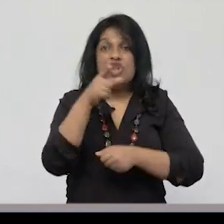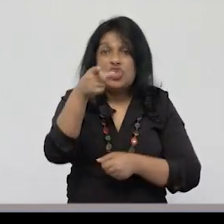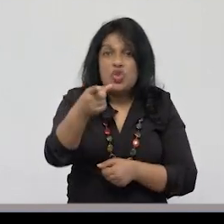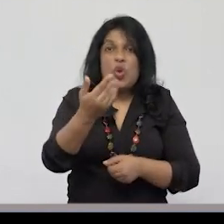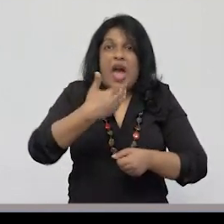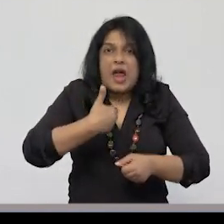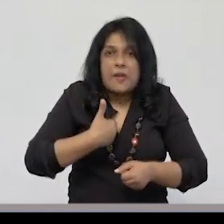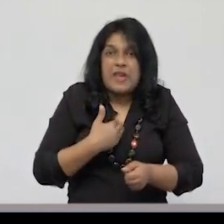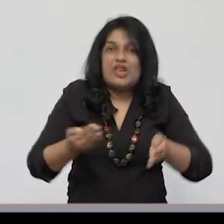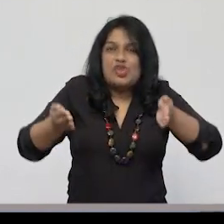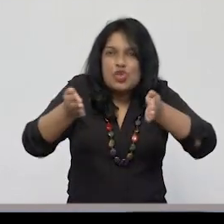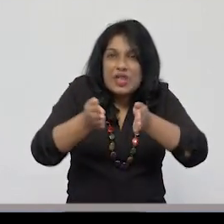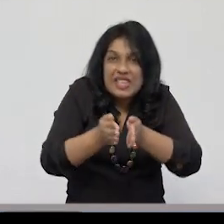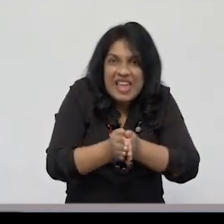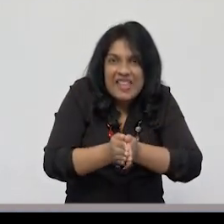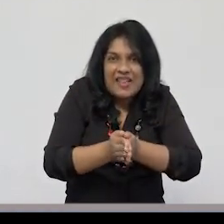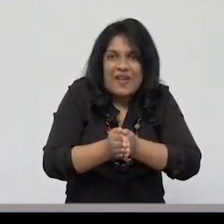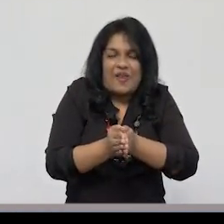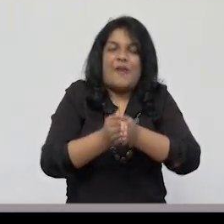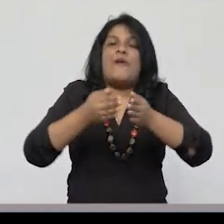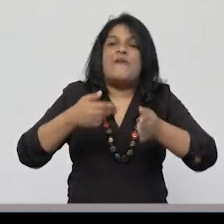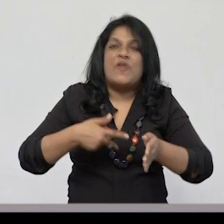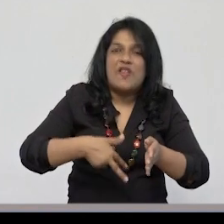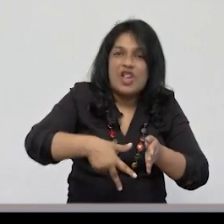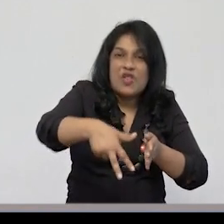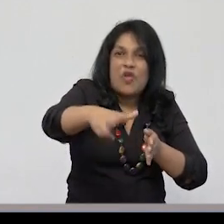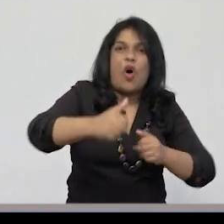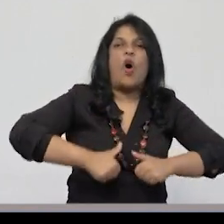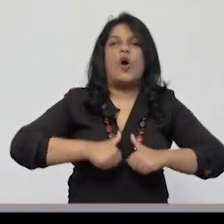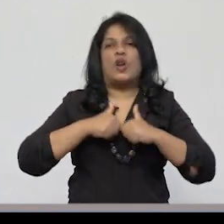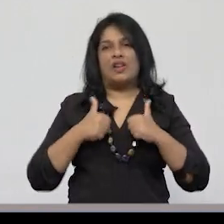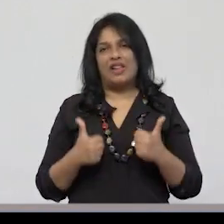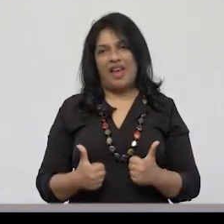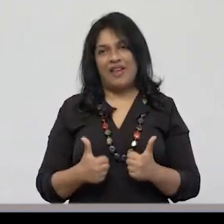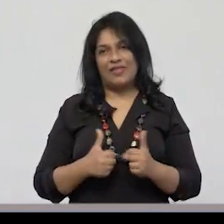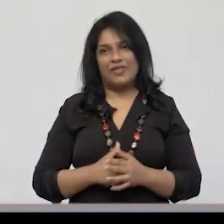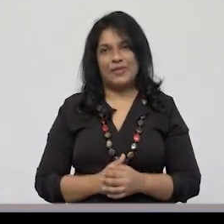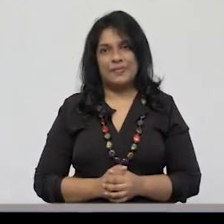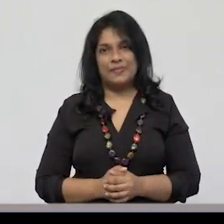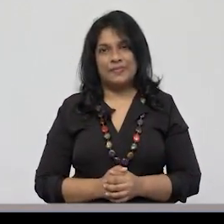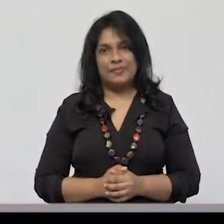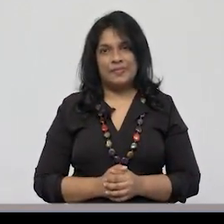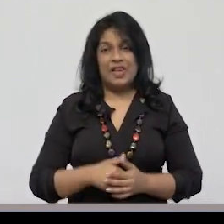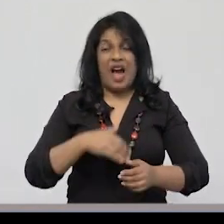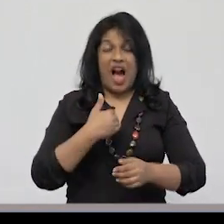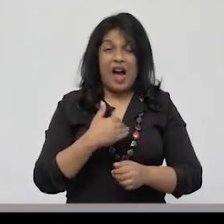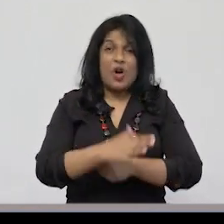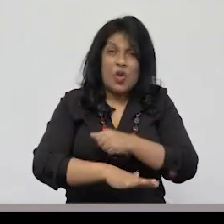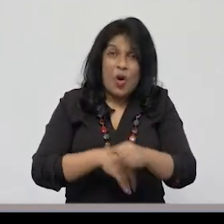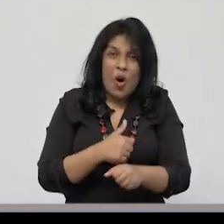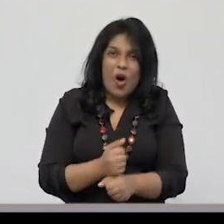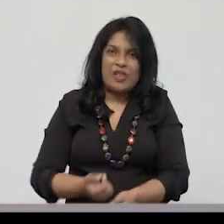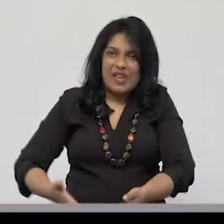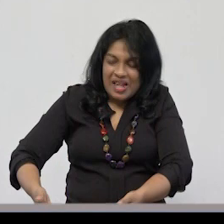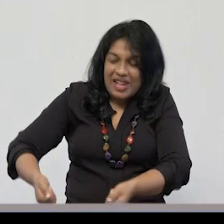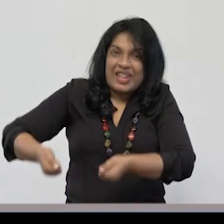You know, when you're yoked together with him, you don't have to be so stressed because he carries the load. He